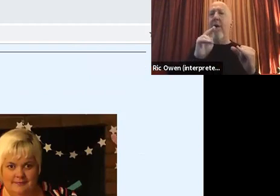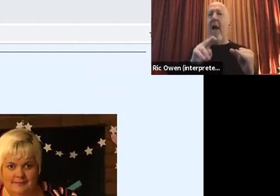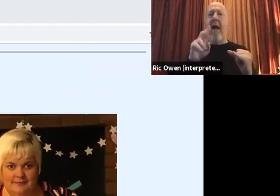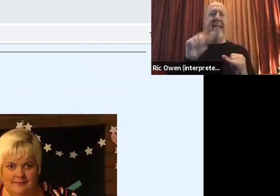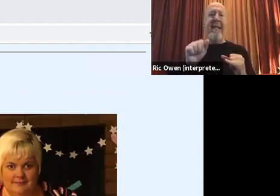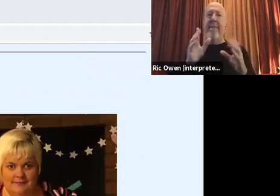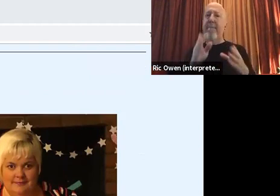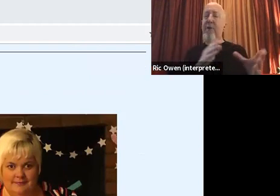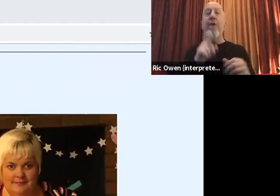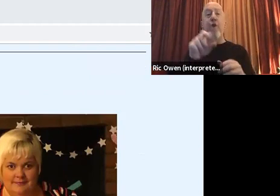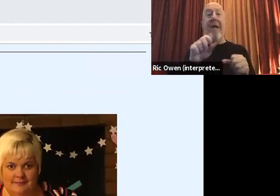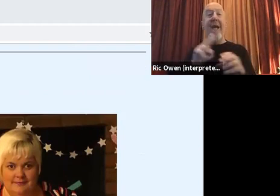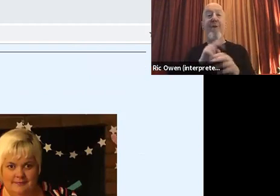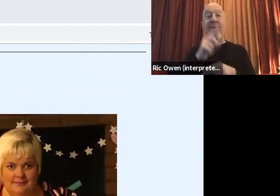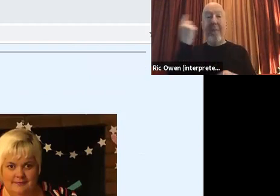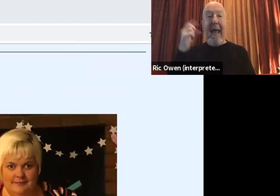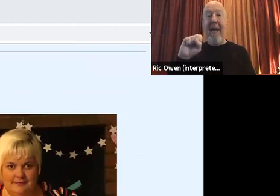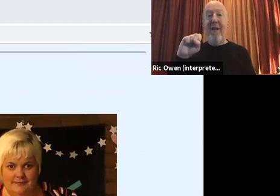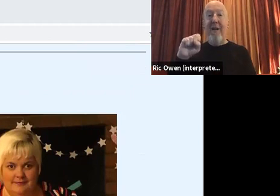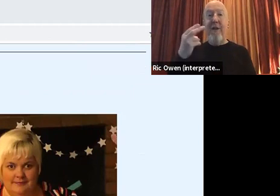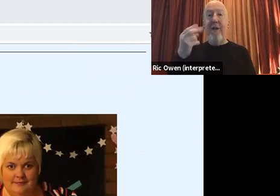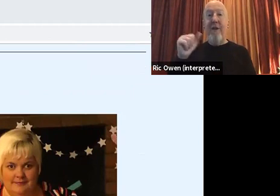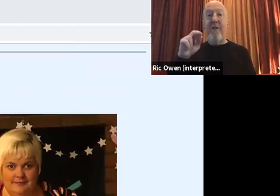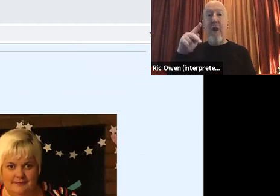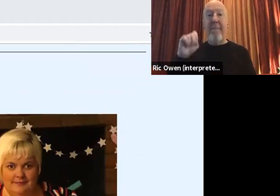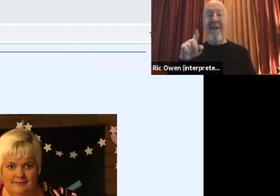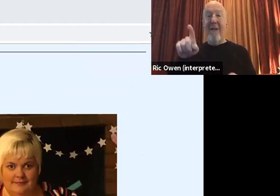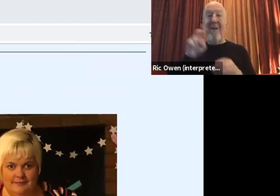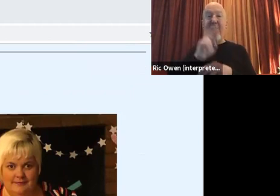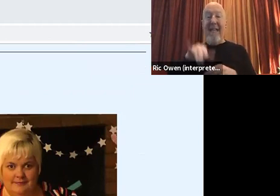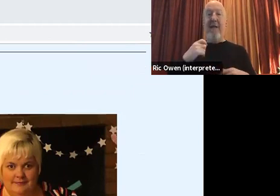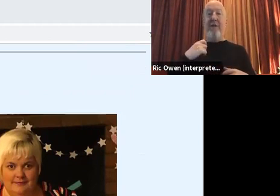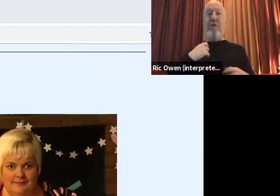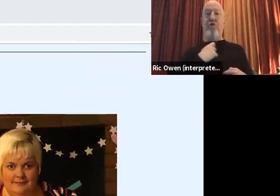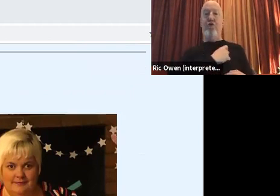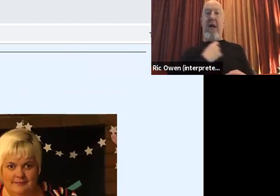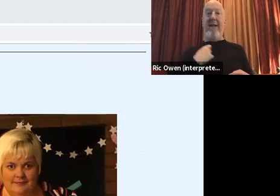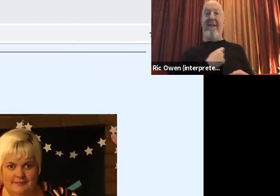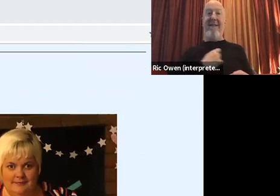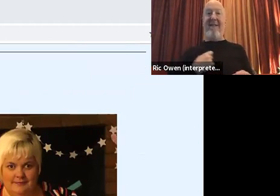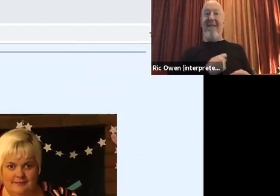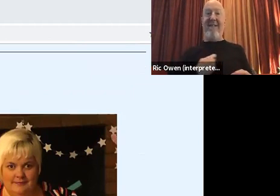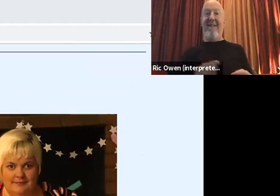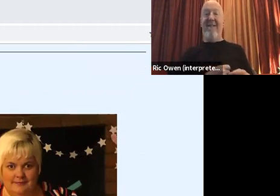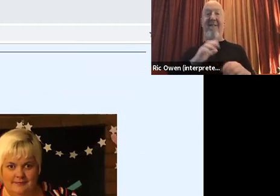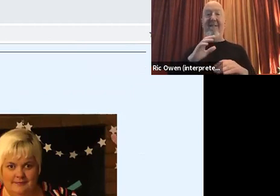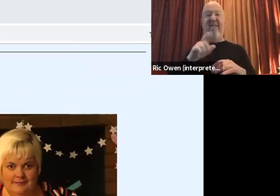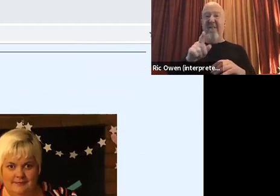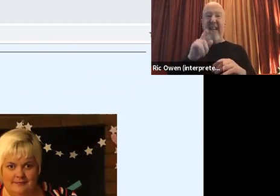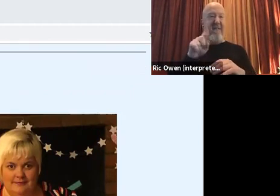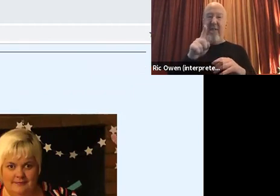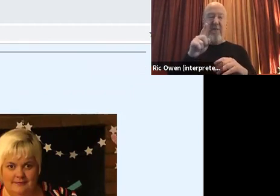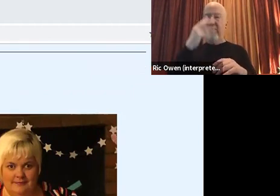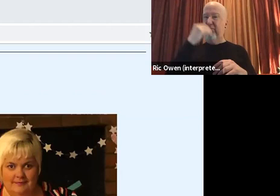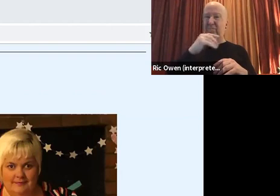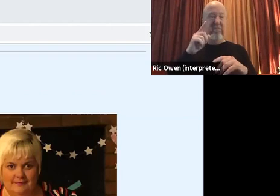can use a Sharpie to write these instructions directly on your chest in case you become unable to communicate. Be sure that